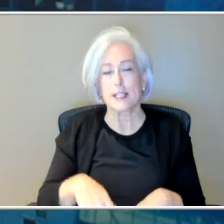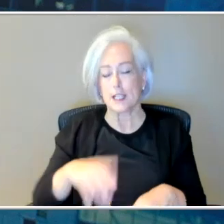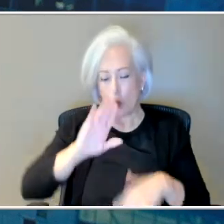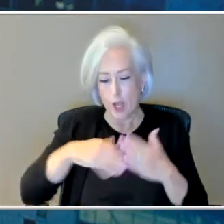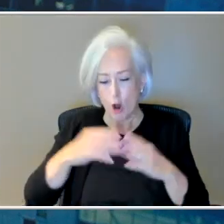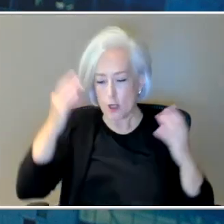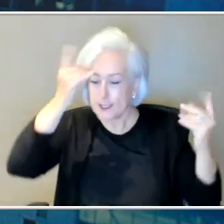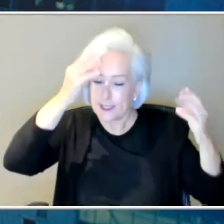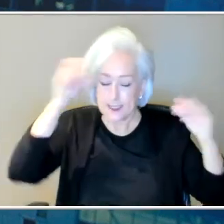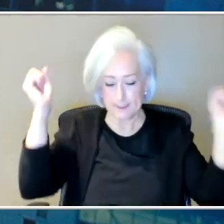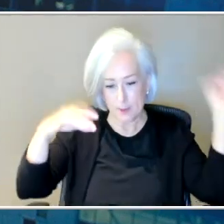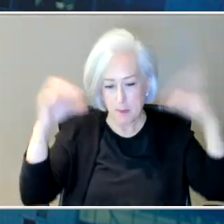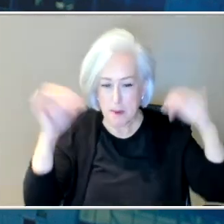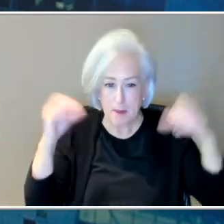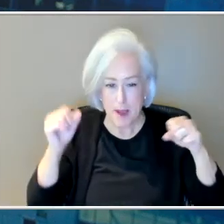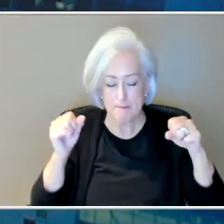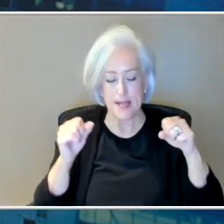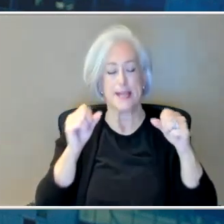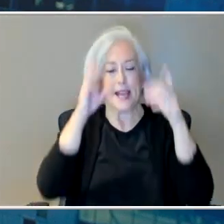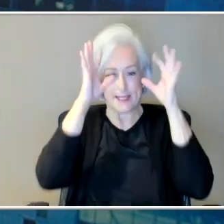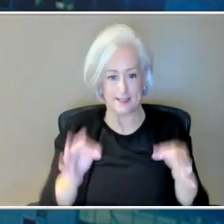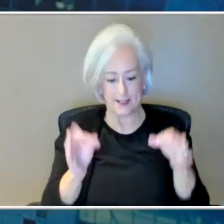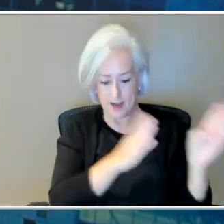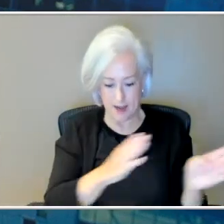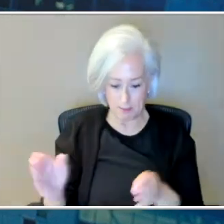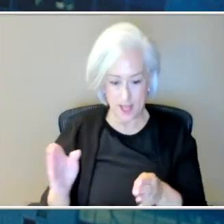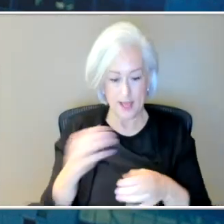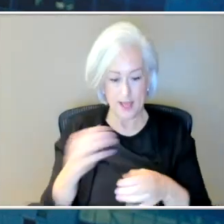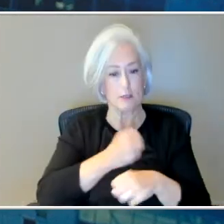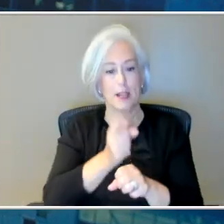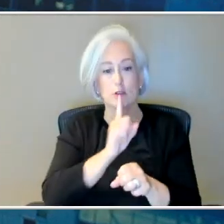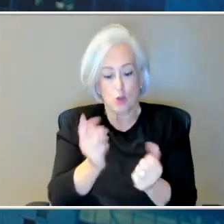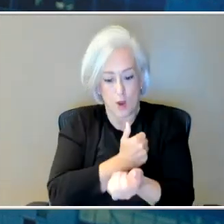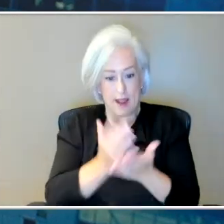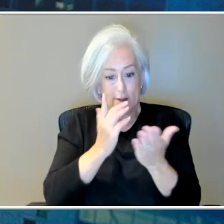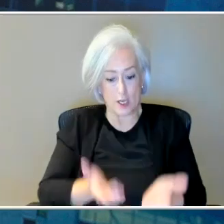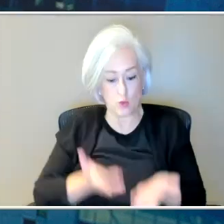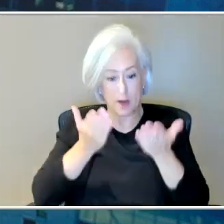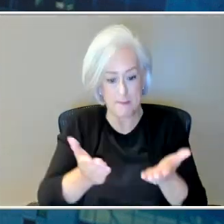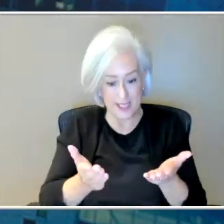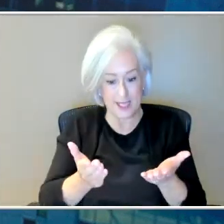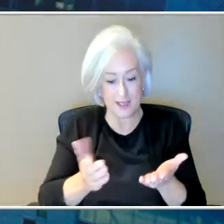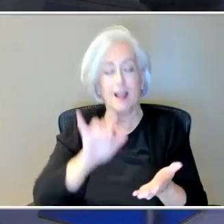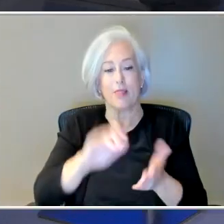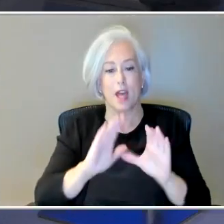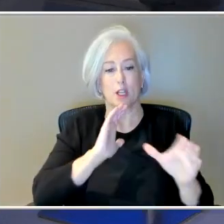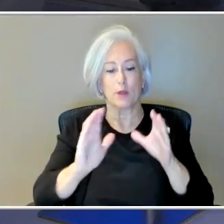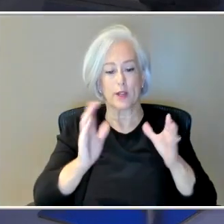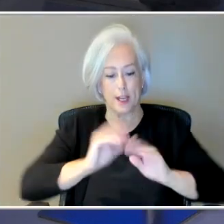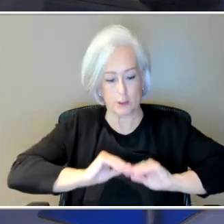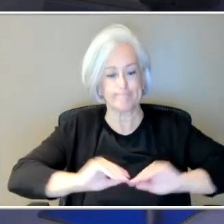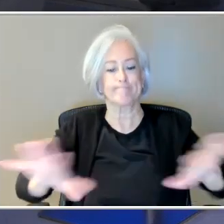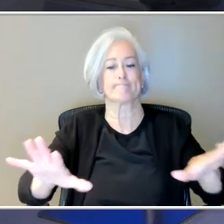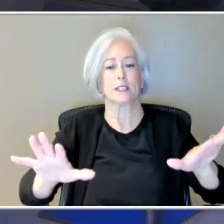carry through. We make sure that whatever is recommended actually gets communicated to the right people to carry out the plan. So Sarah, you're devoted to a